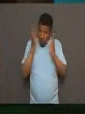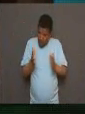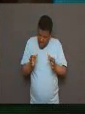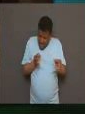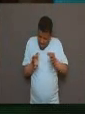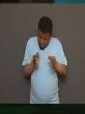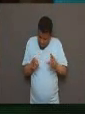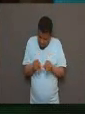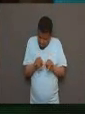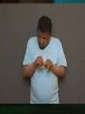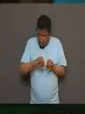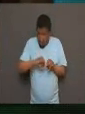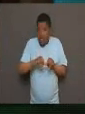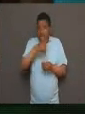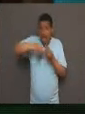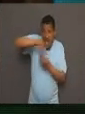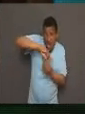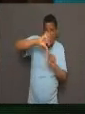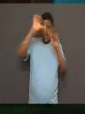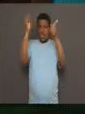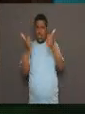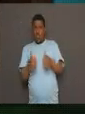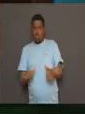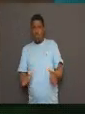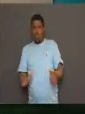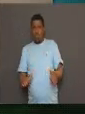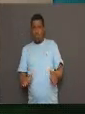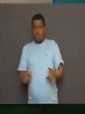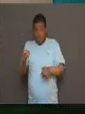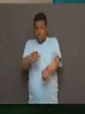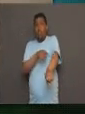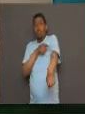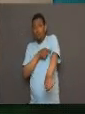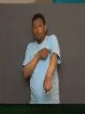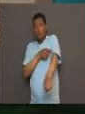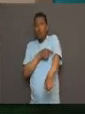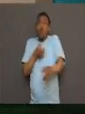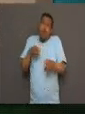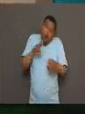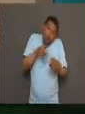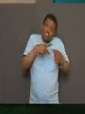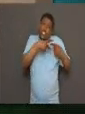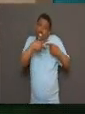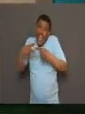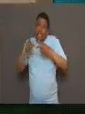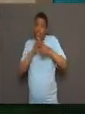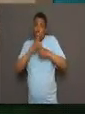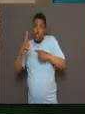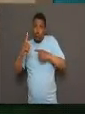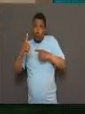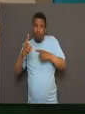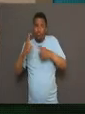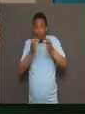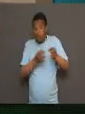terms of accuracy, be it area, shape, distance, or